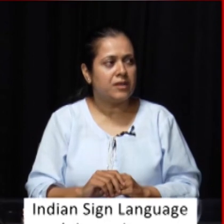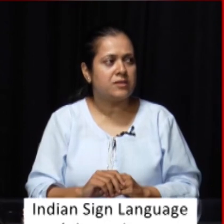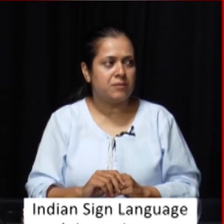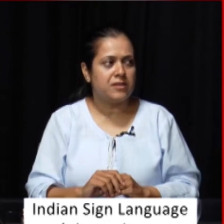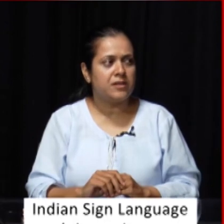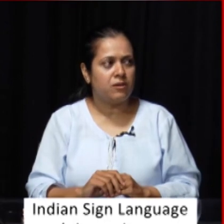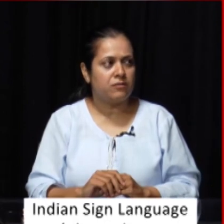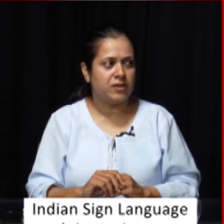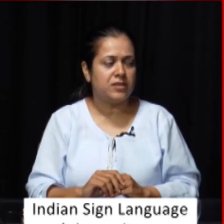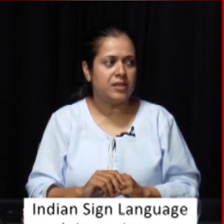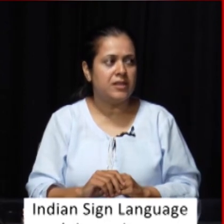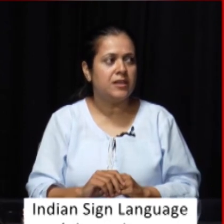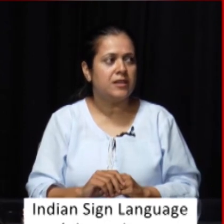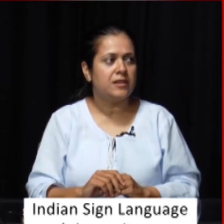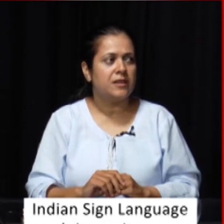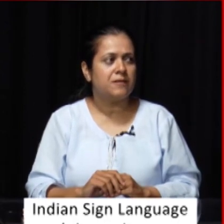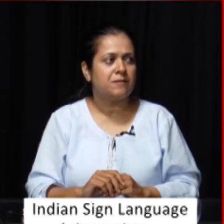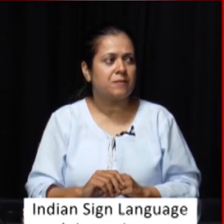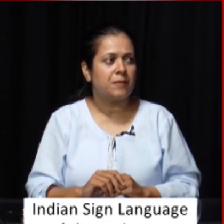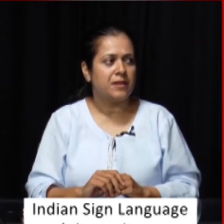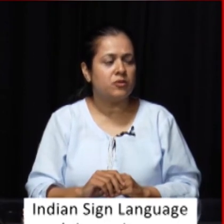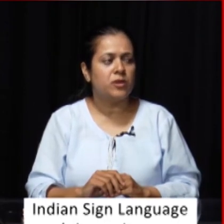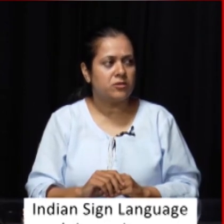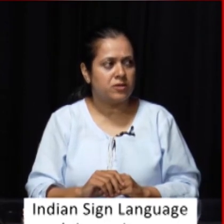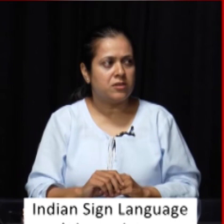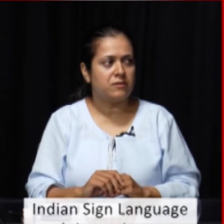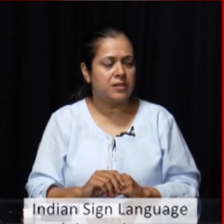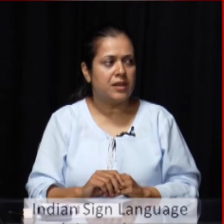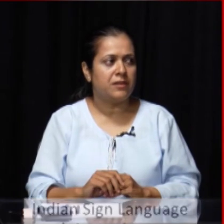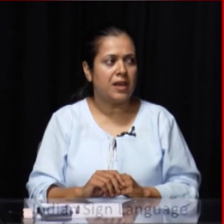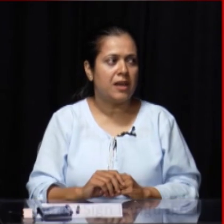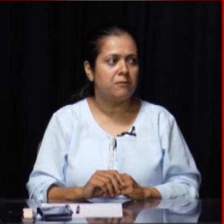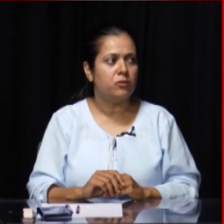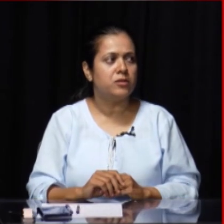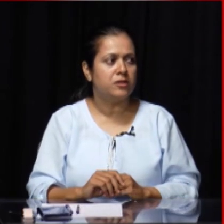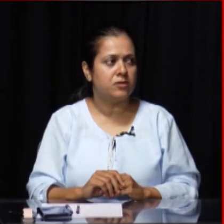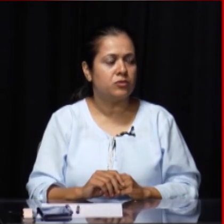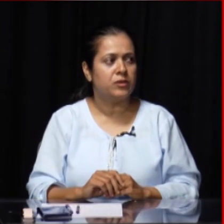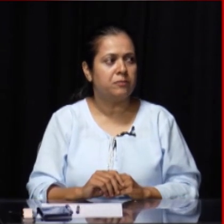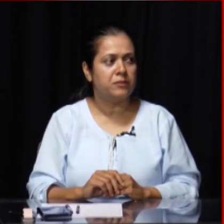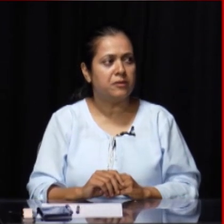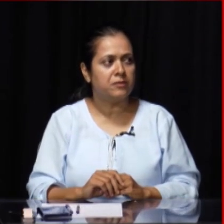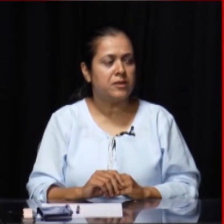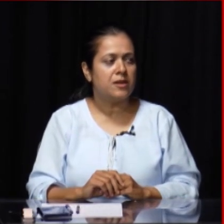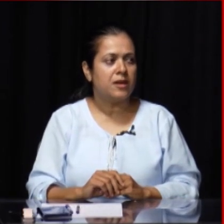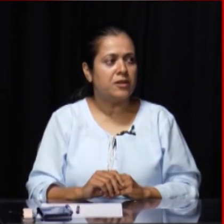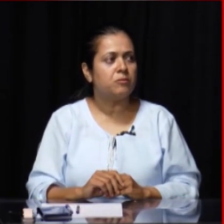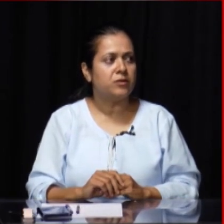I am working as the president of GAD, that is Goa Association of the Deaf, and I have my own store